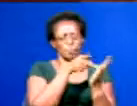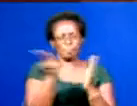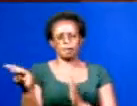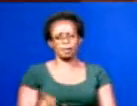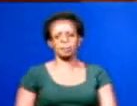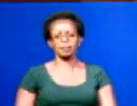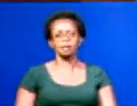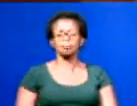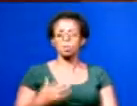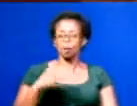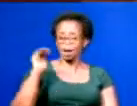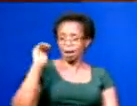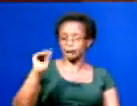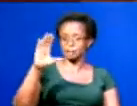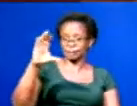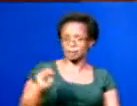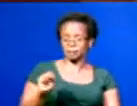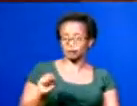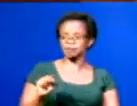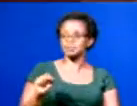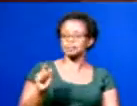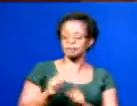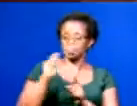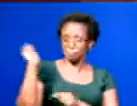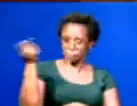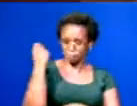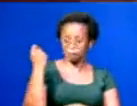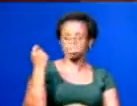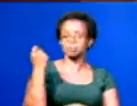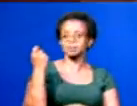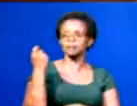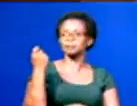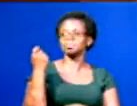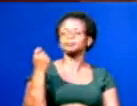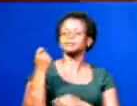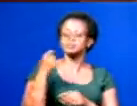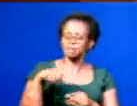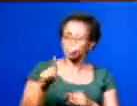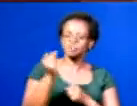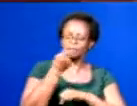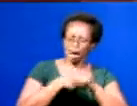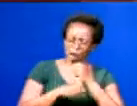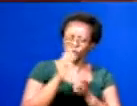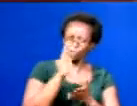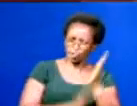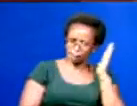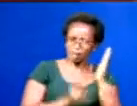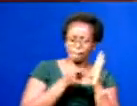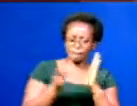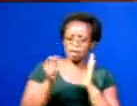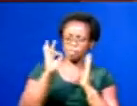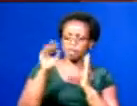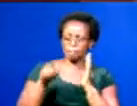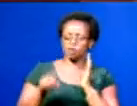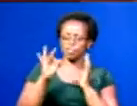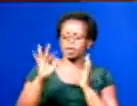Mr. Speaker, and our beloved President William Ruto to at least expedite the payment of 3.3 billion to these